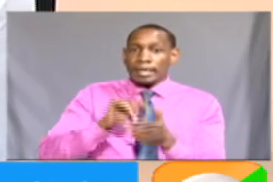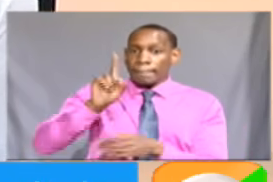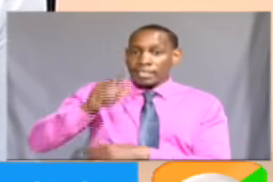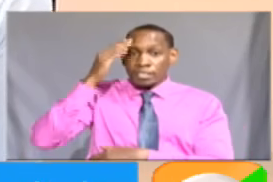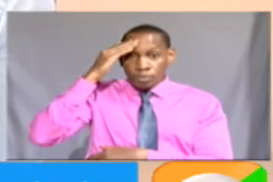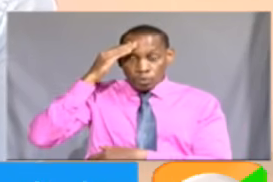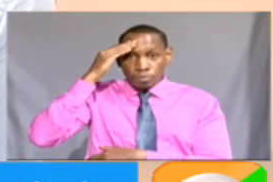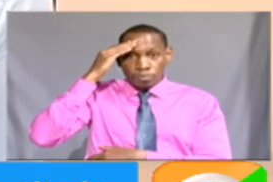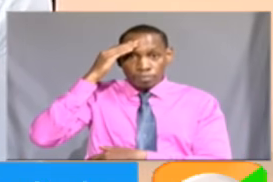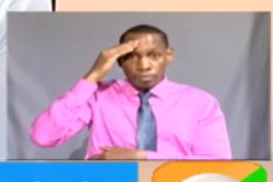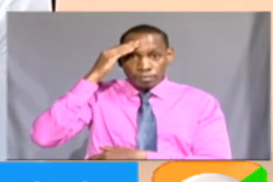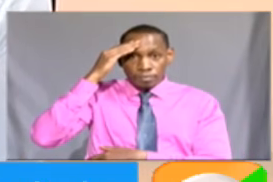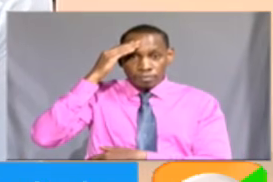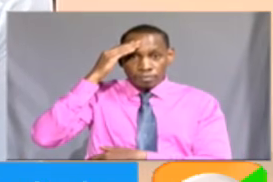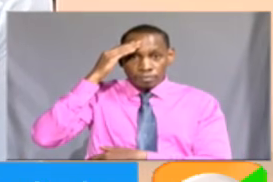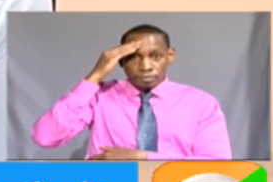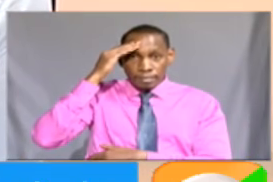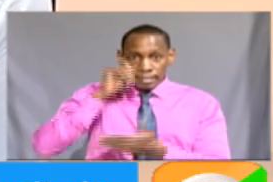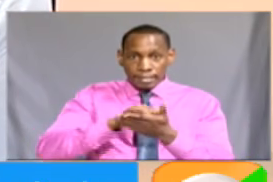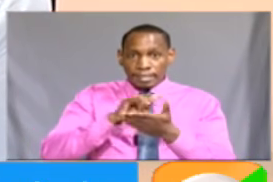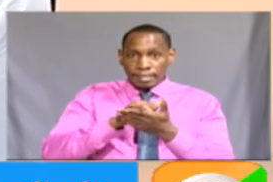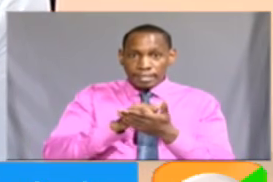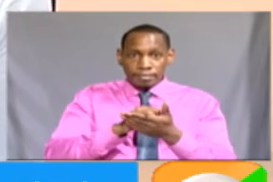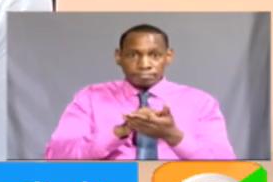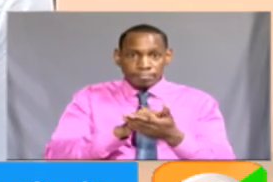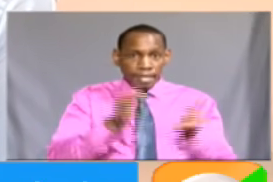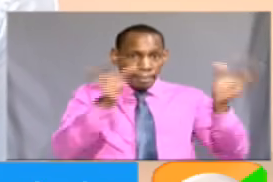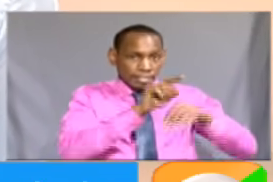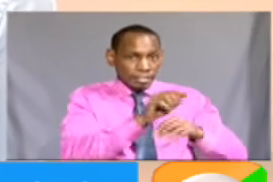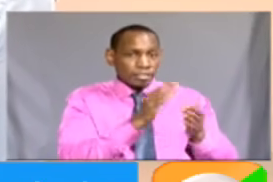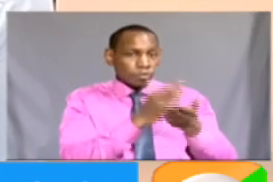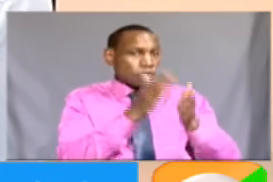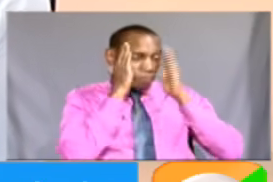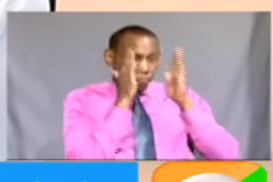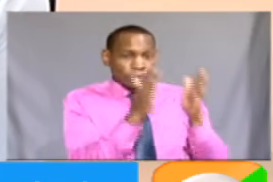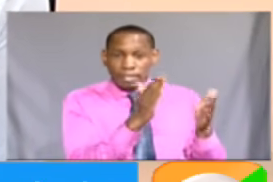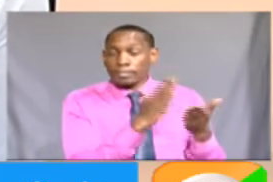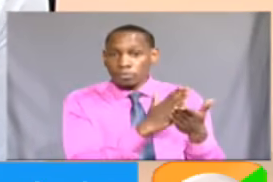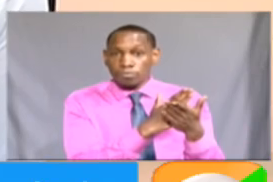that this will be the most watched expenditure ever in recent times.